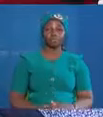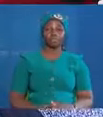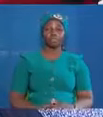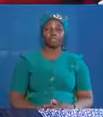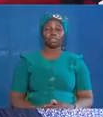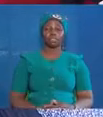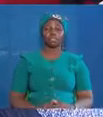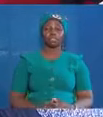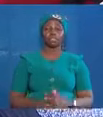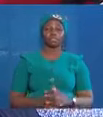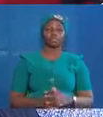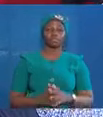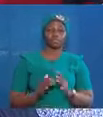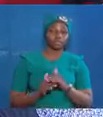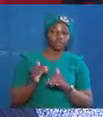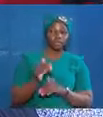After that,